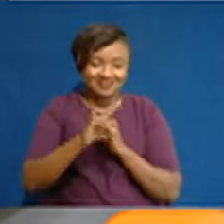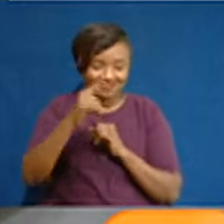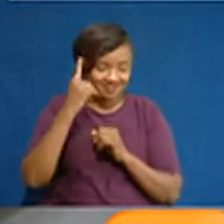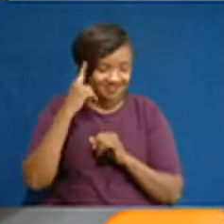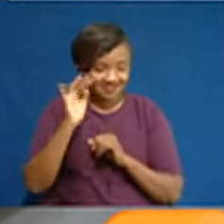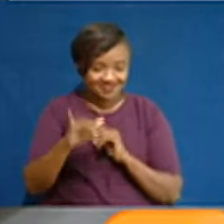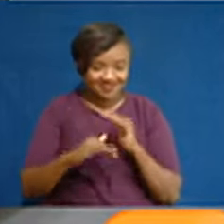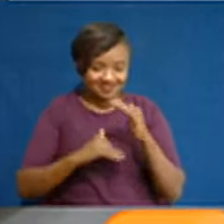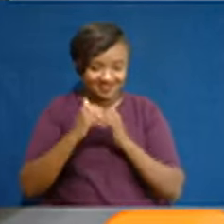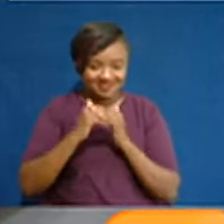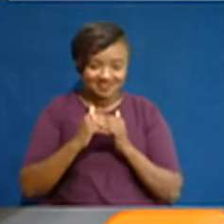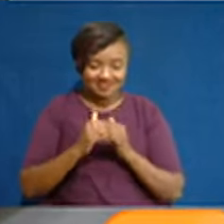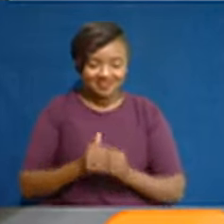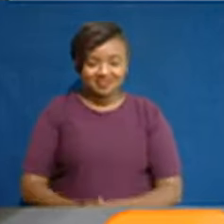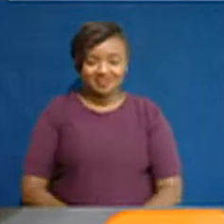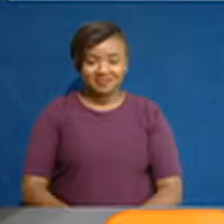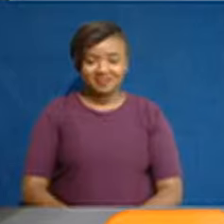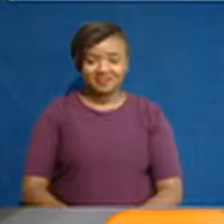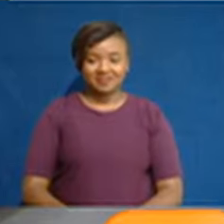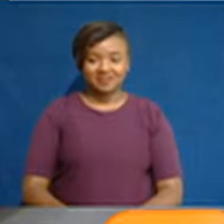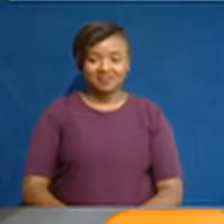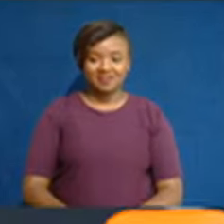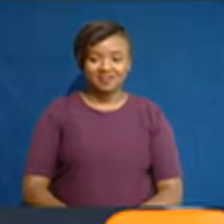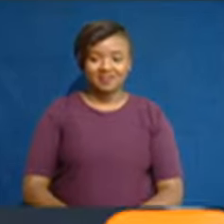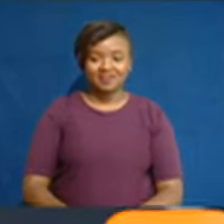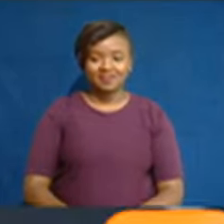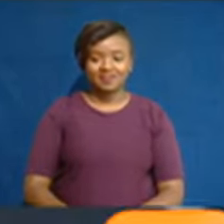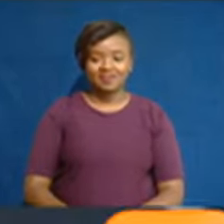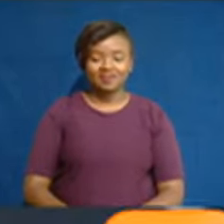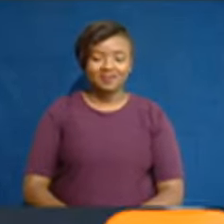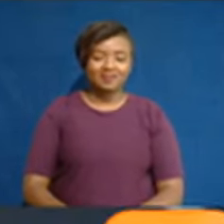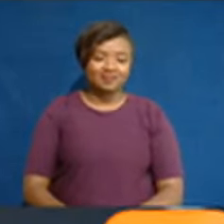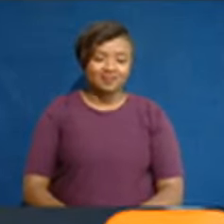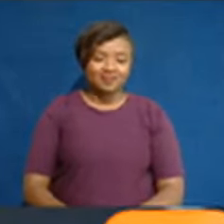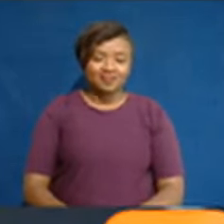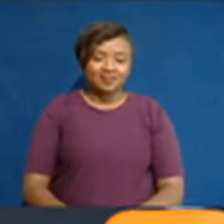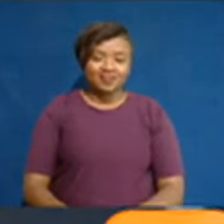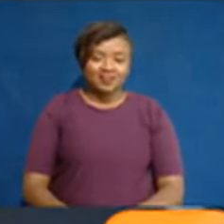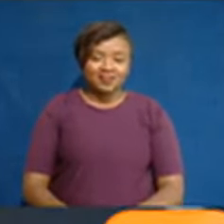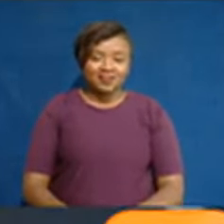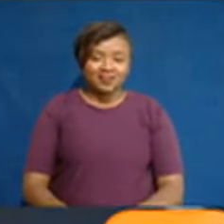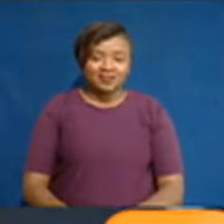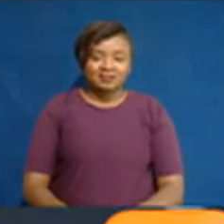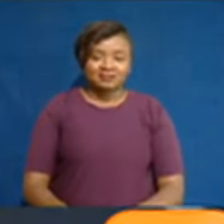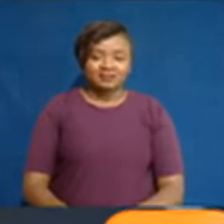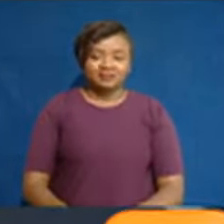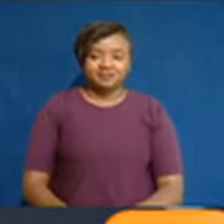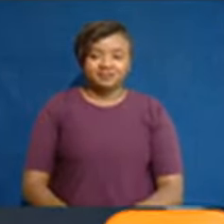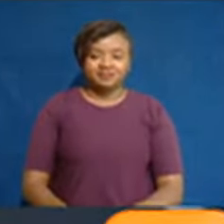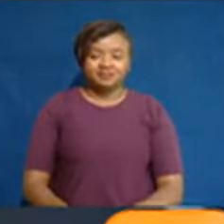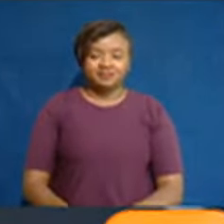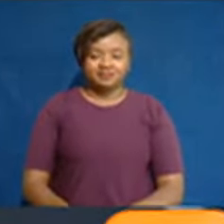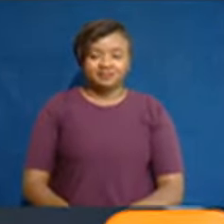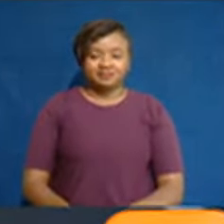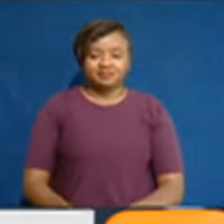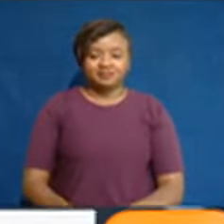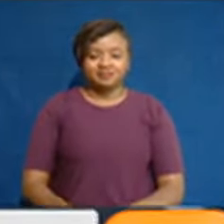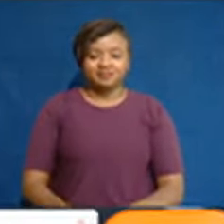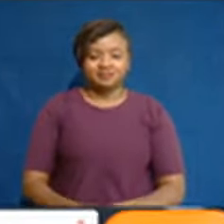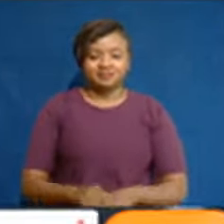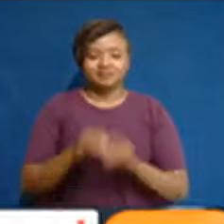that if you want to disrupt a portion of society that you feel is not in your political